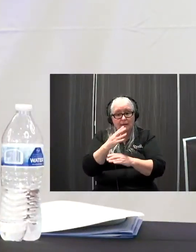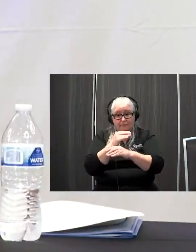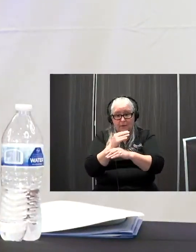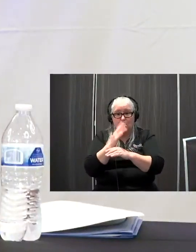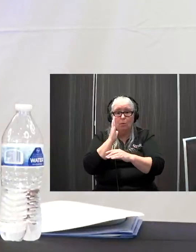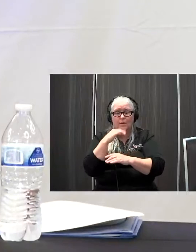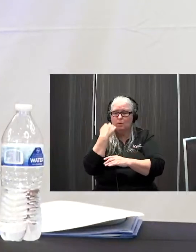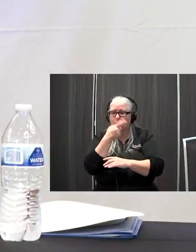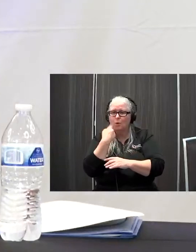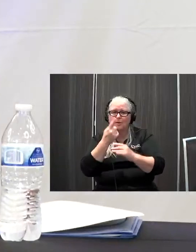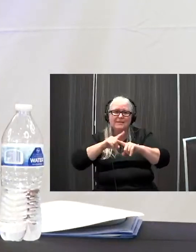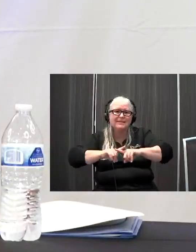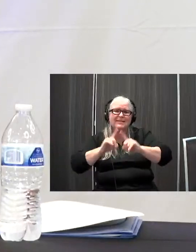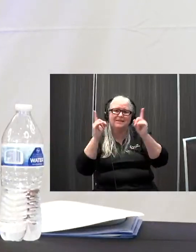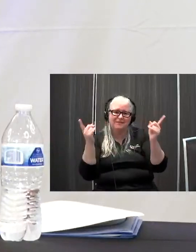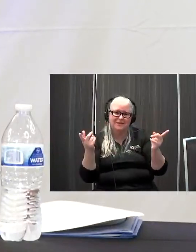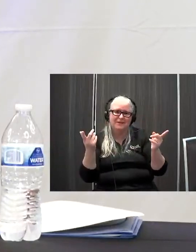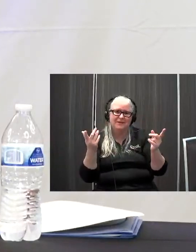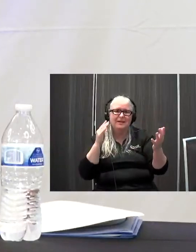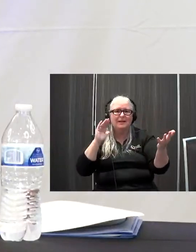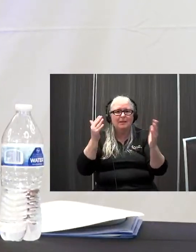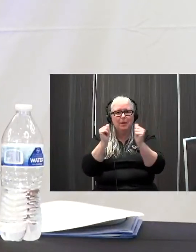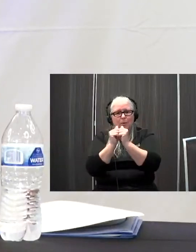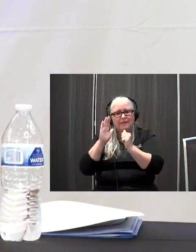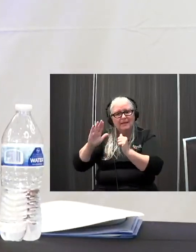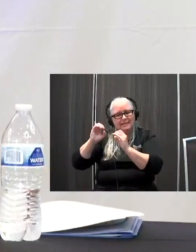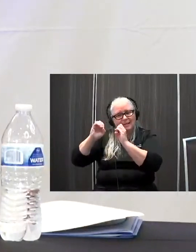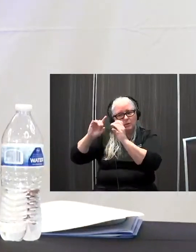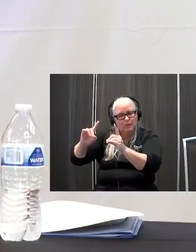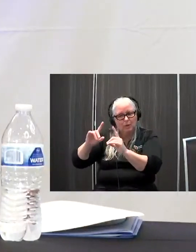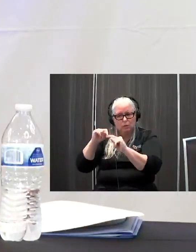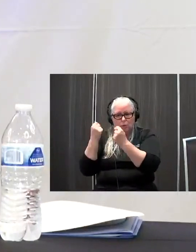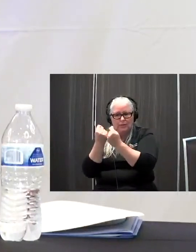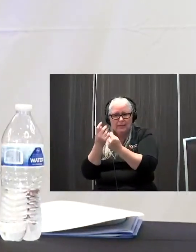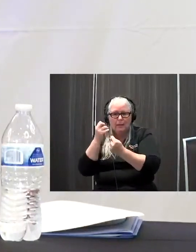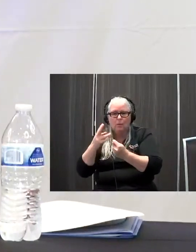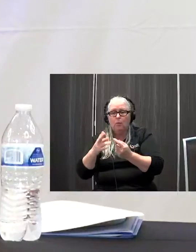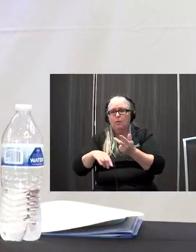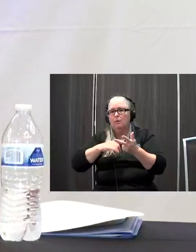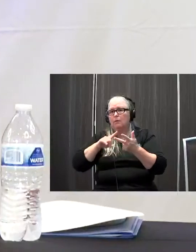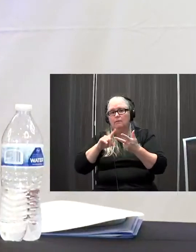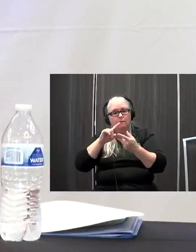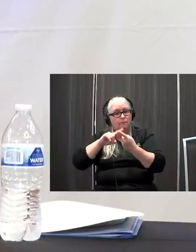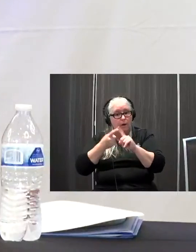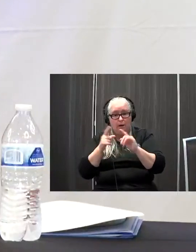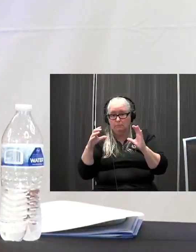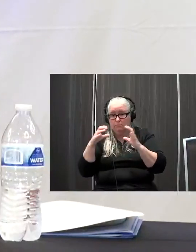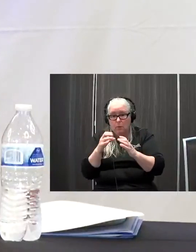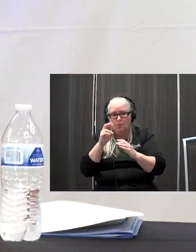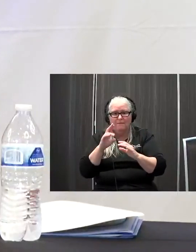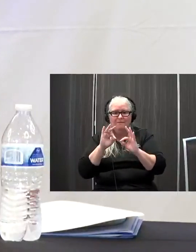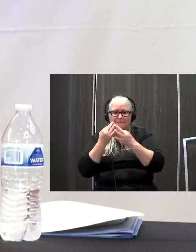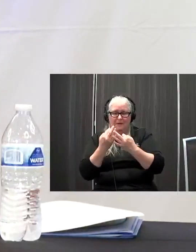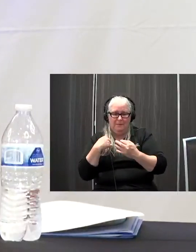bit different sometimes than it might to his educational team or to friends or family members or parents. So just